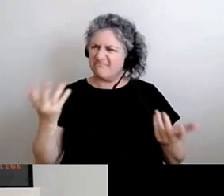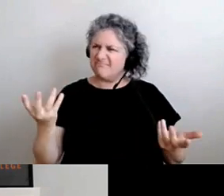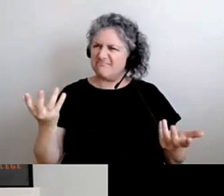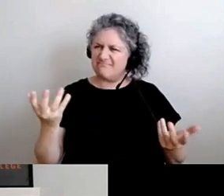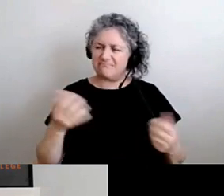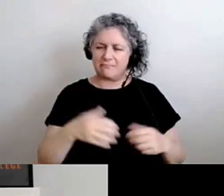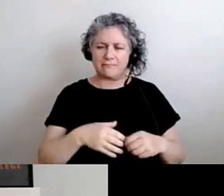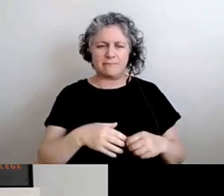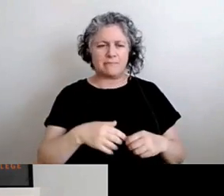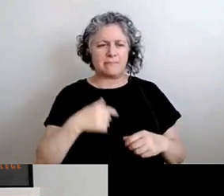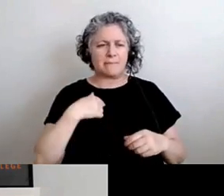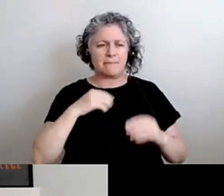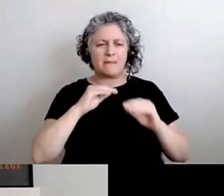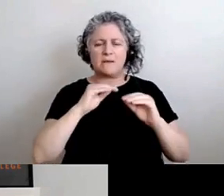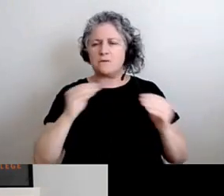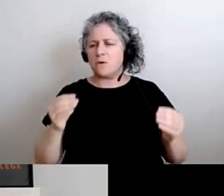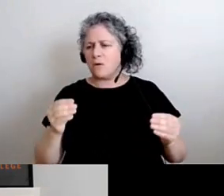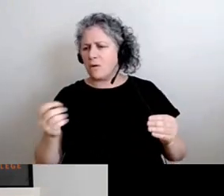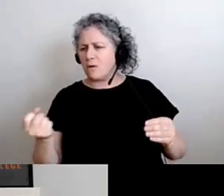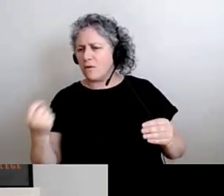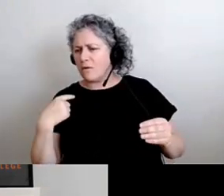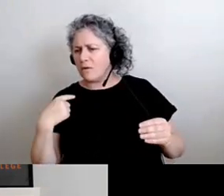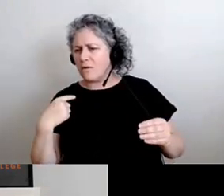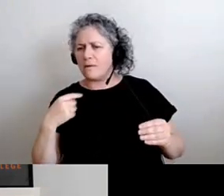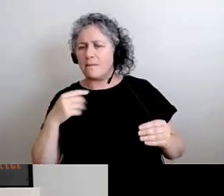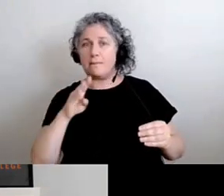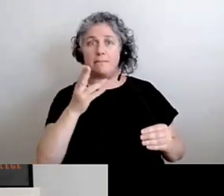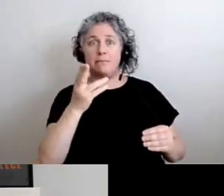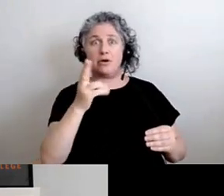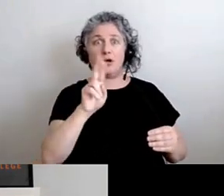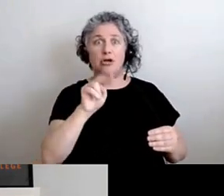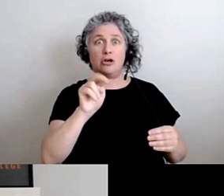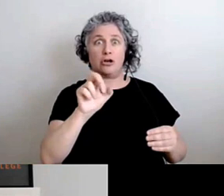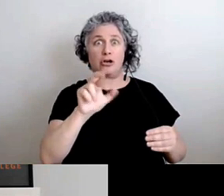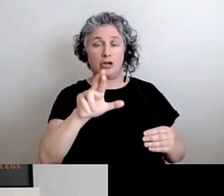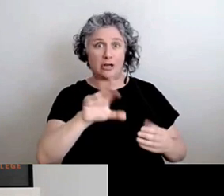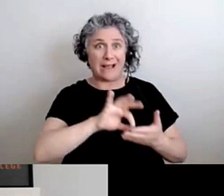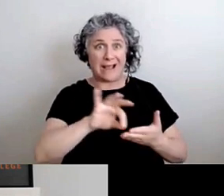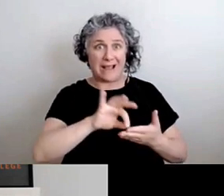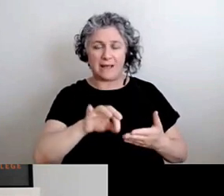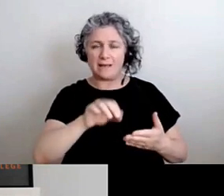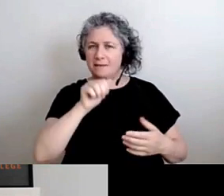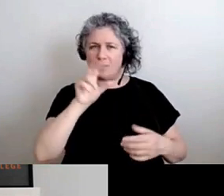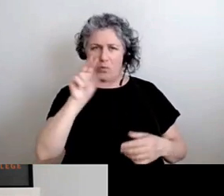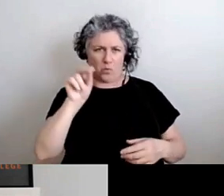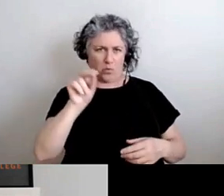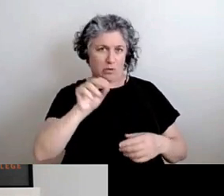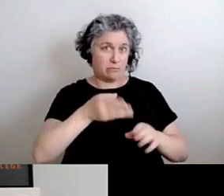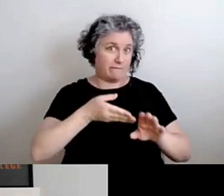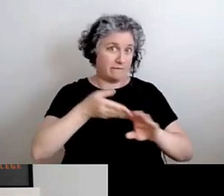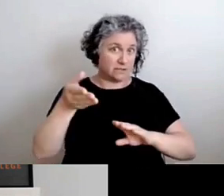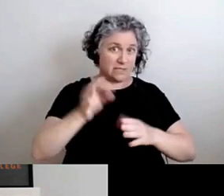I don't have a burner account, not a professional account.